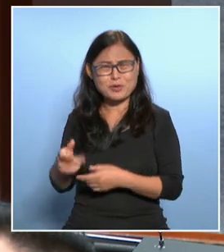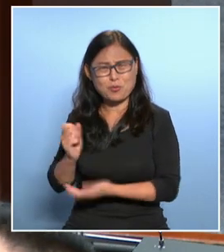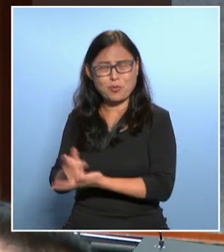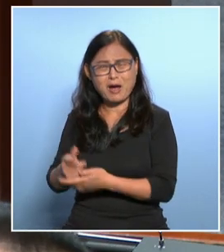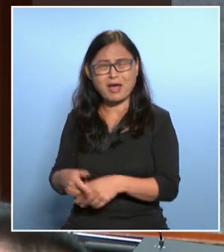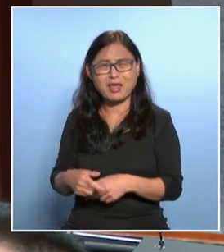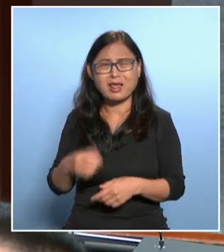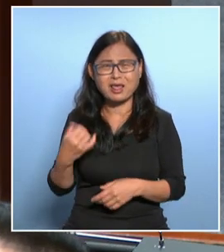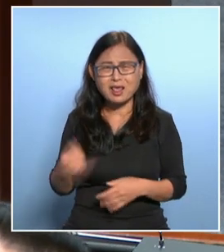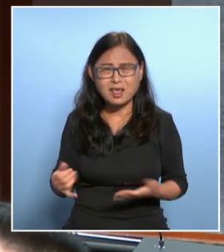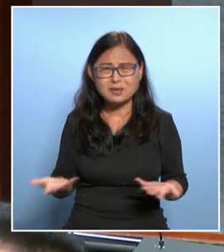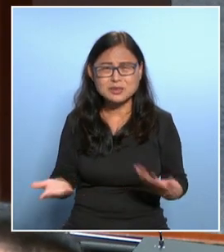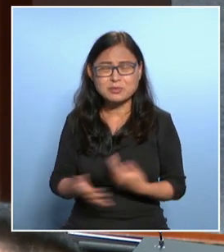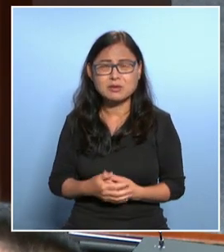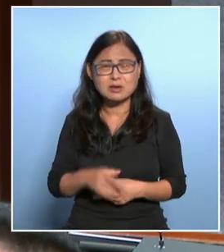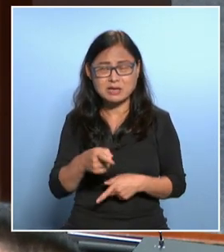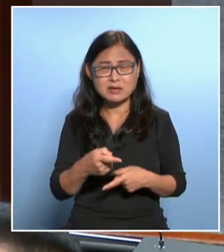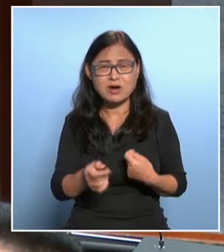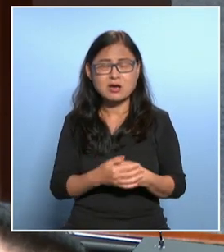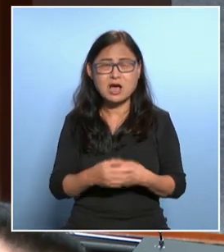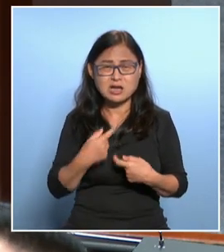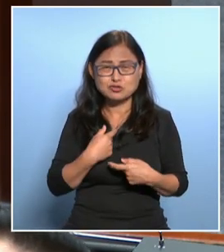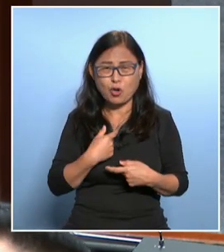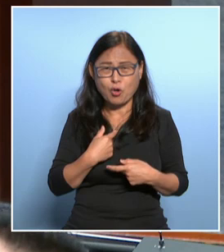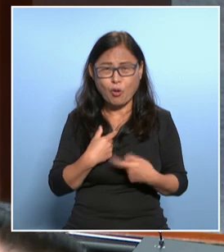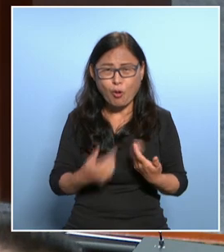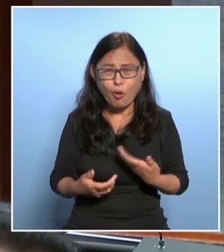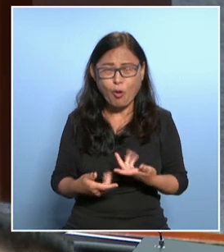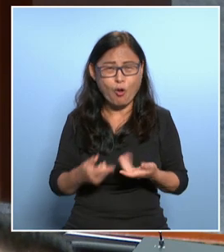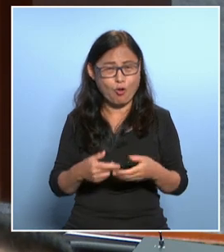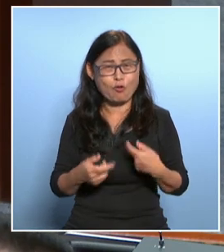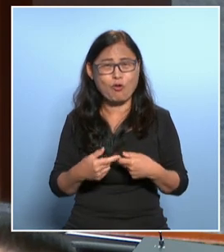a concern of our patients. They are afraid that they cannot afford